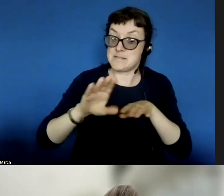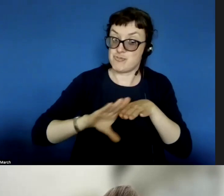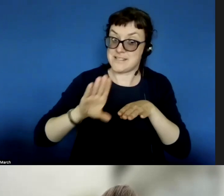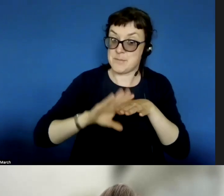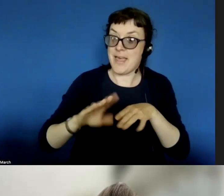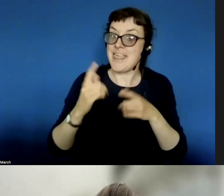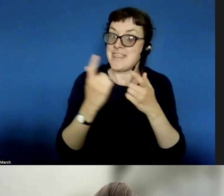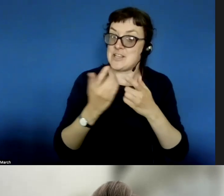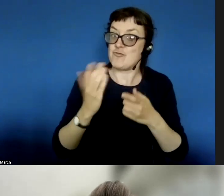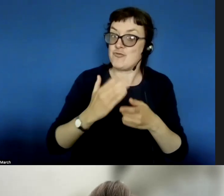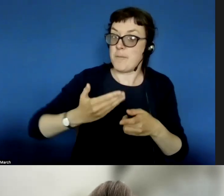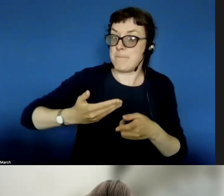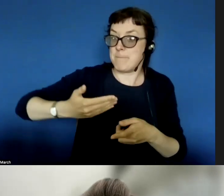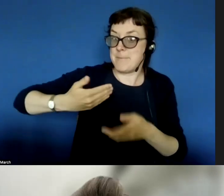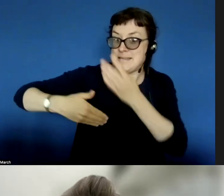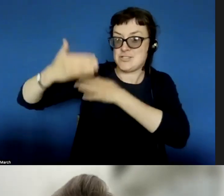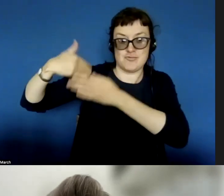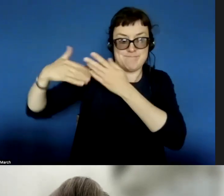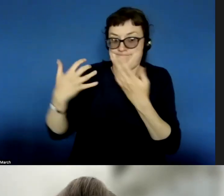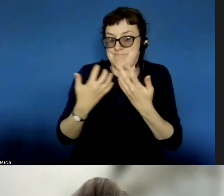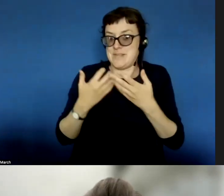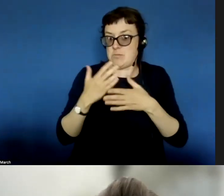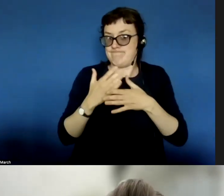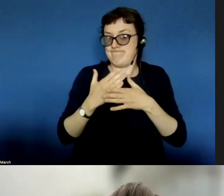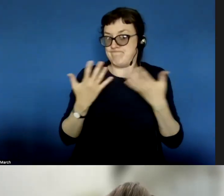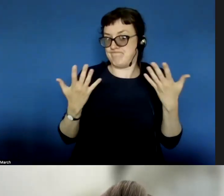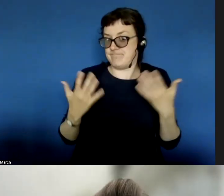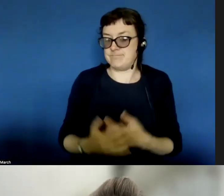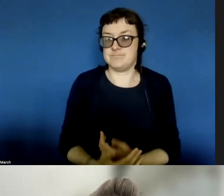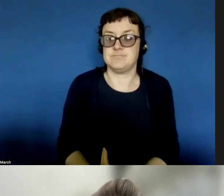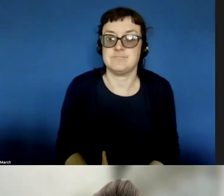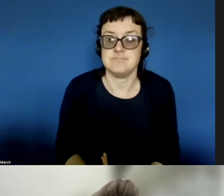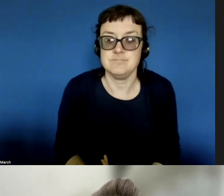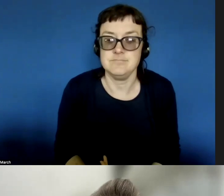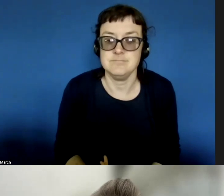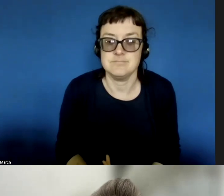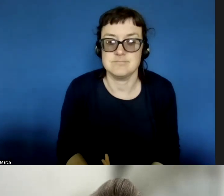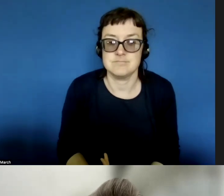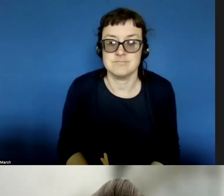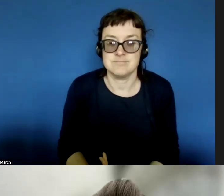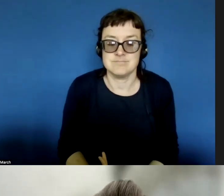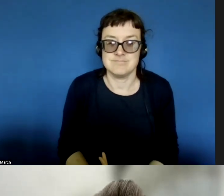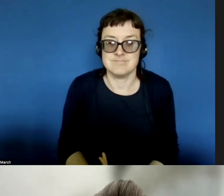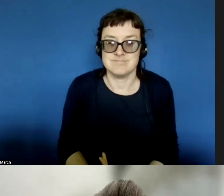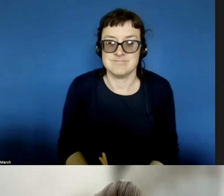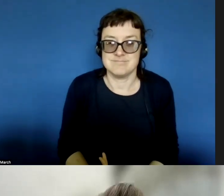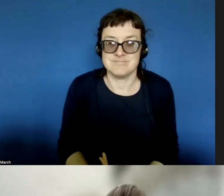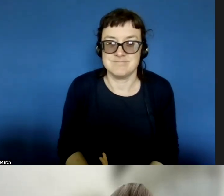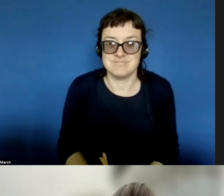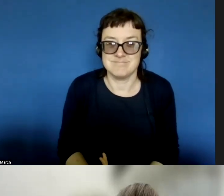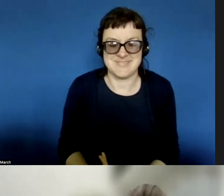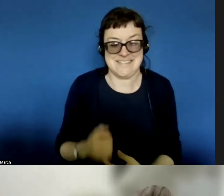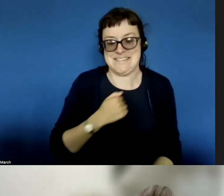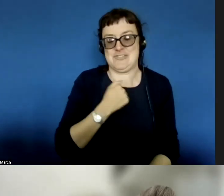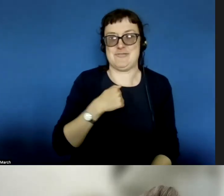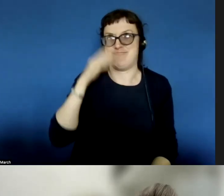with that historically? Yeah. And Great. sorry we didn't have a nice presentation.